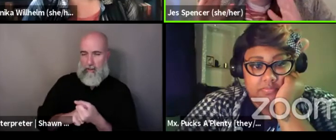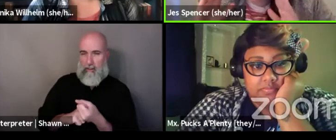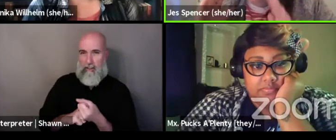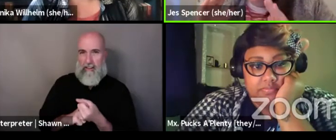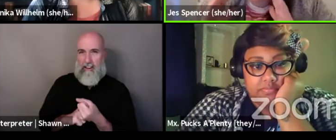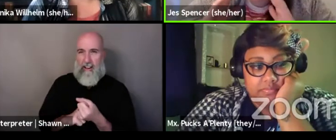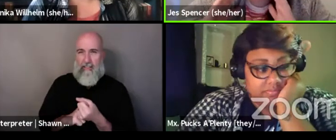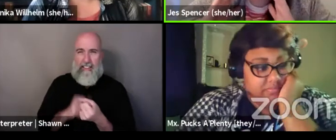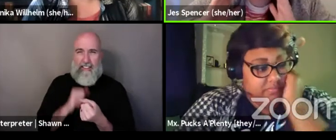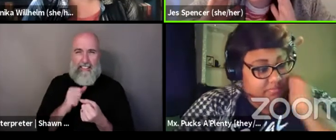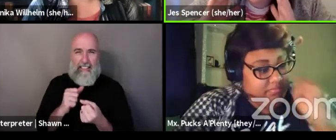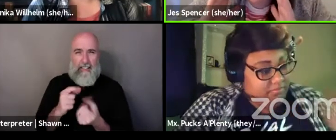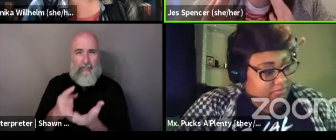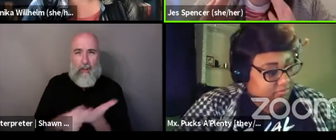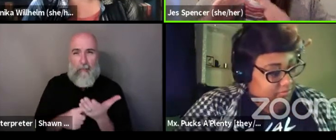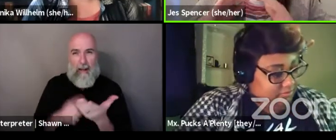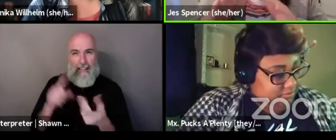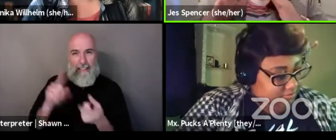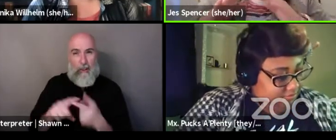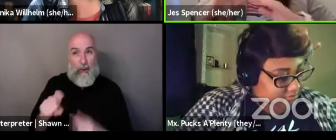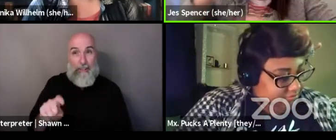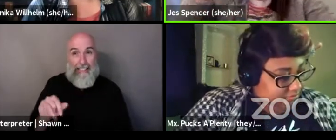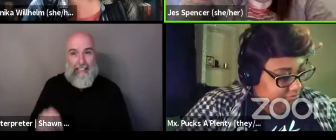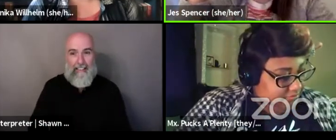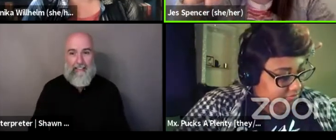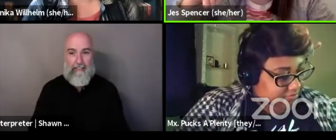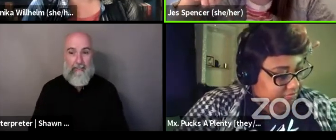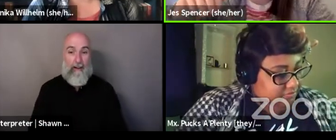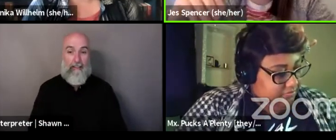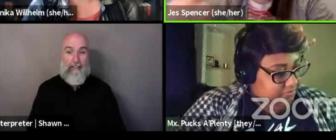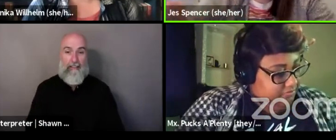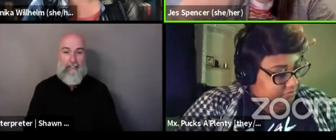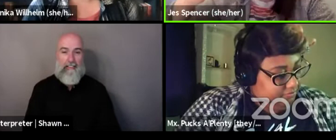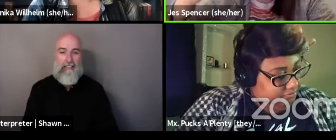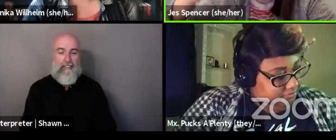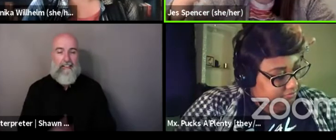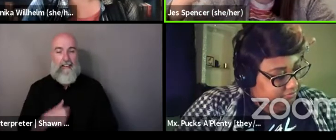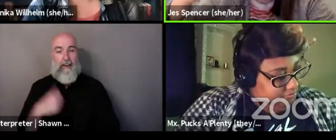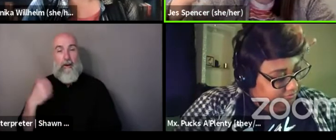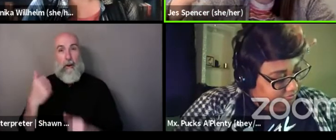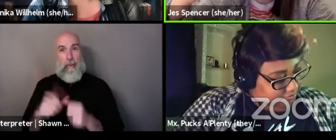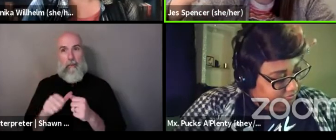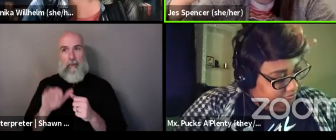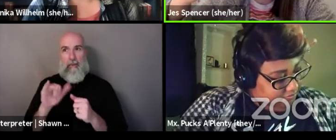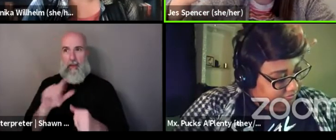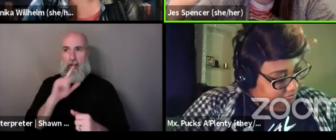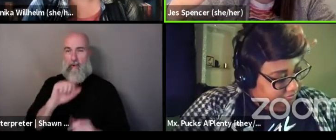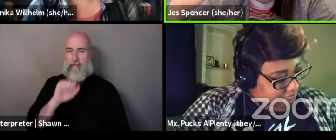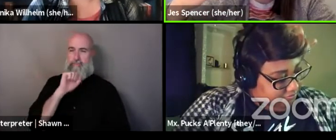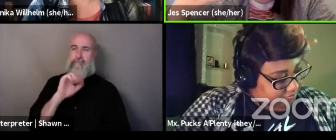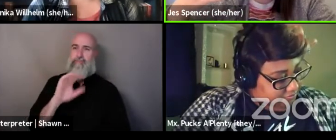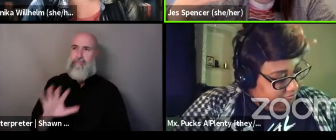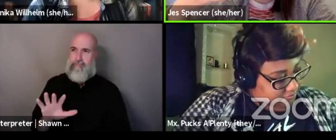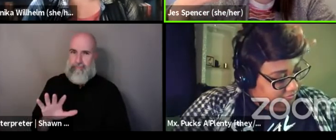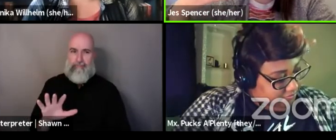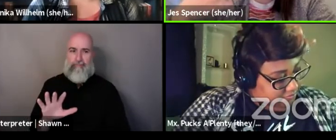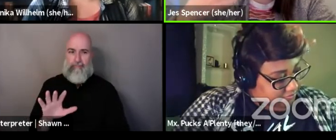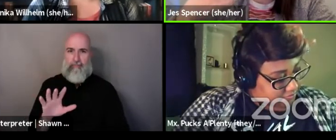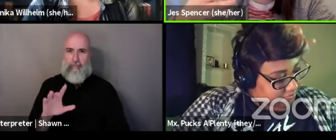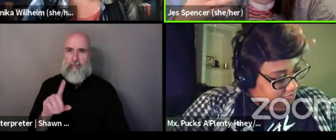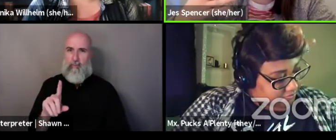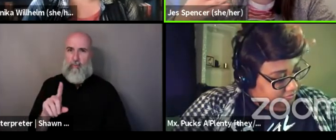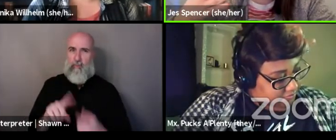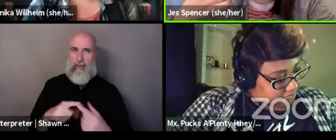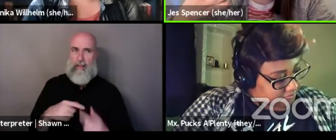get talked about until you need it. Ooh. Right? I remember, like, that hitting me really hard when I was